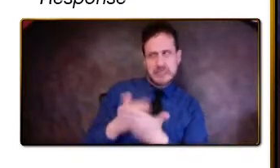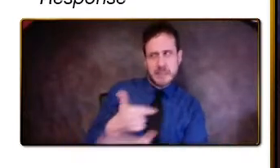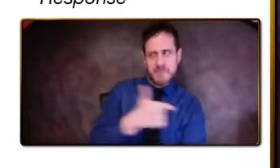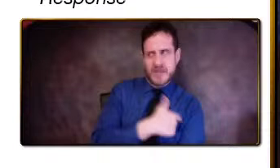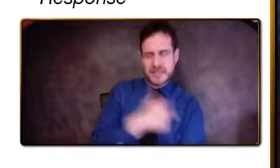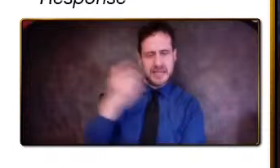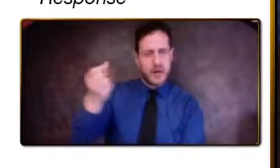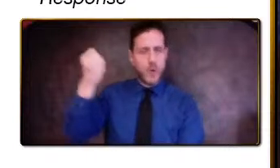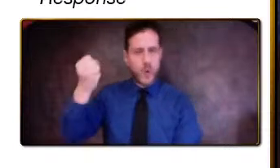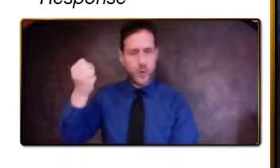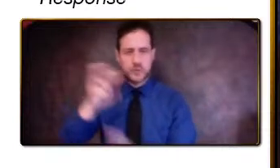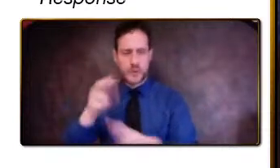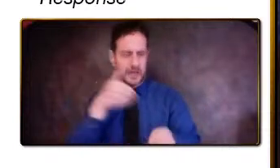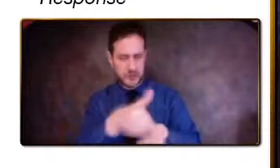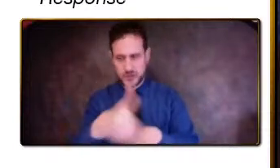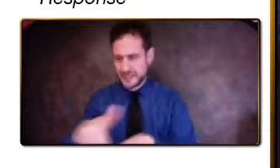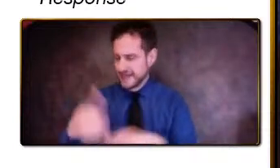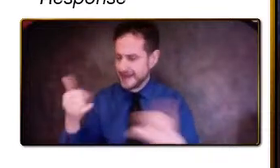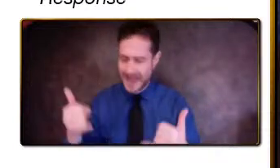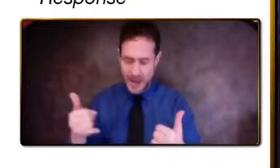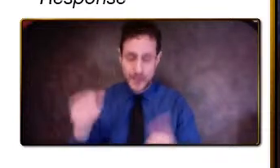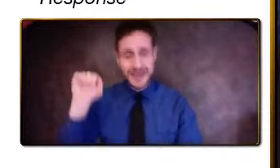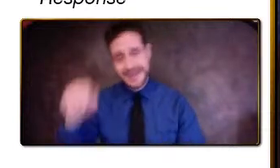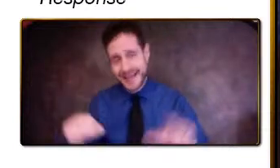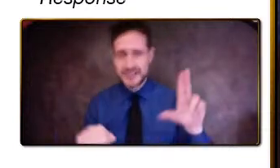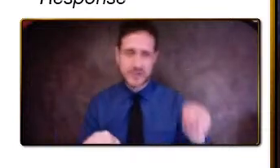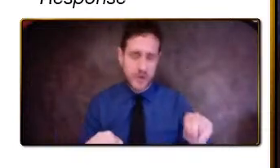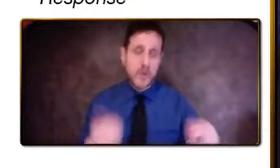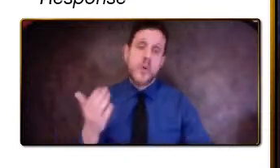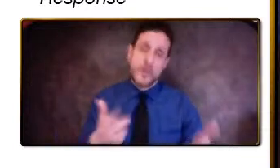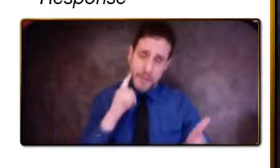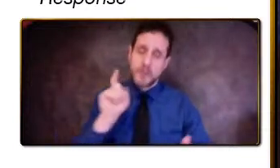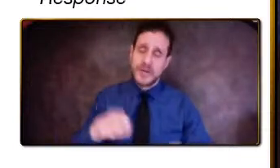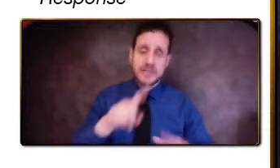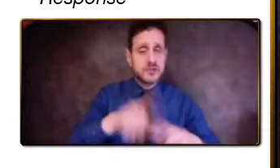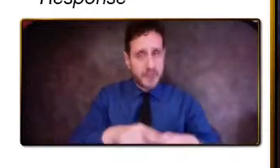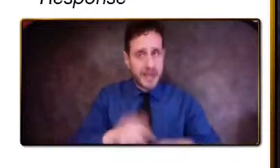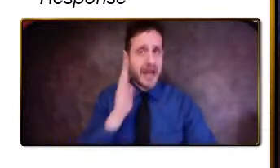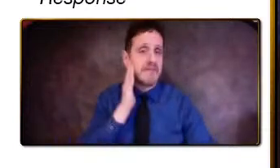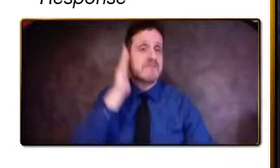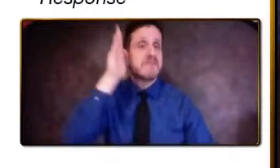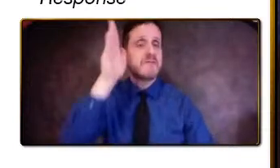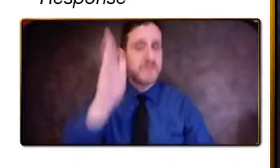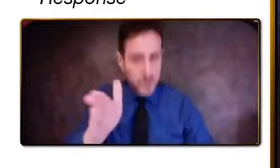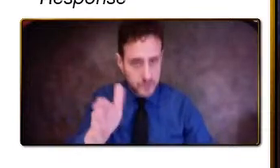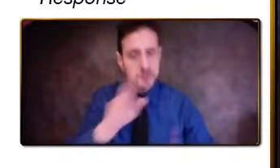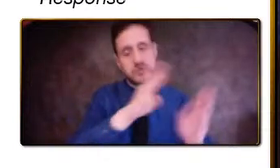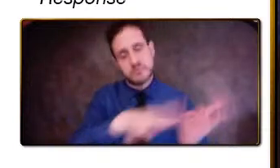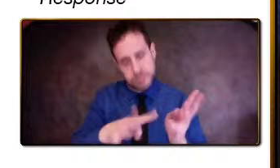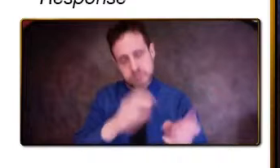be distributed now, or if we need to just rely on amplified manufacturing.